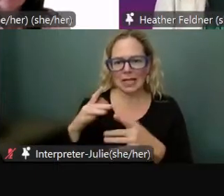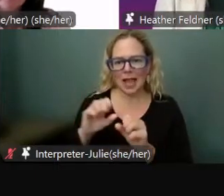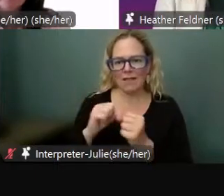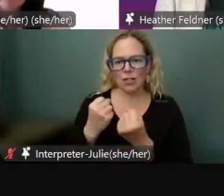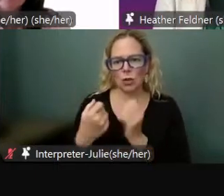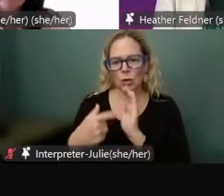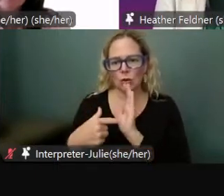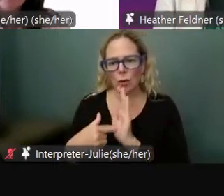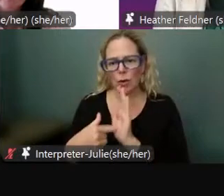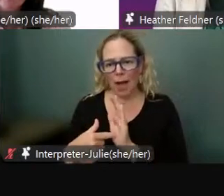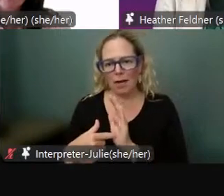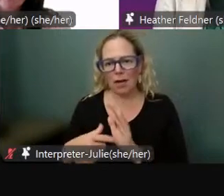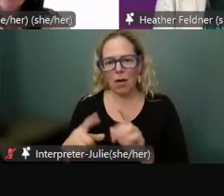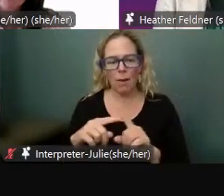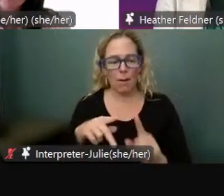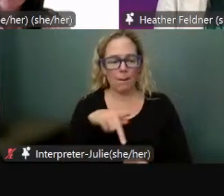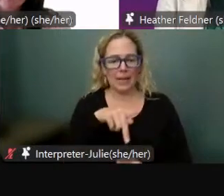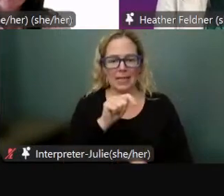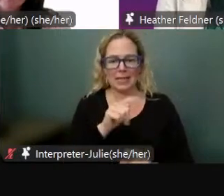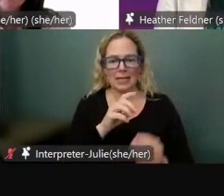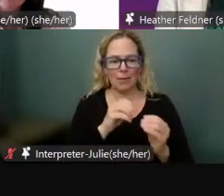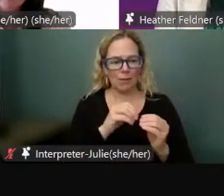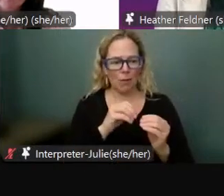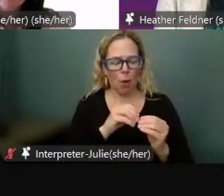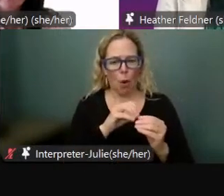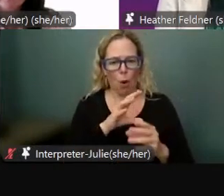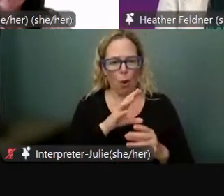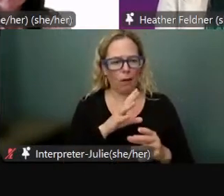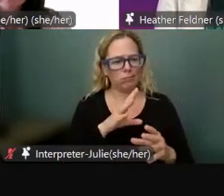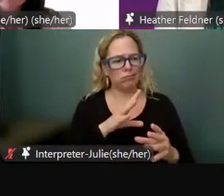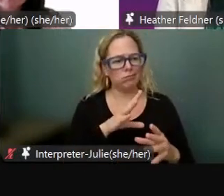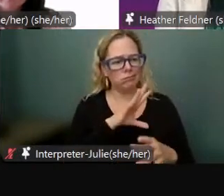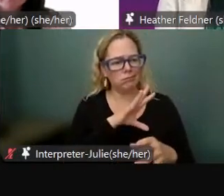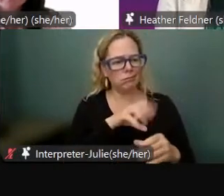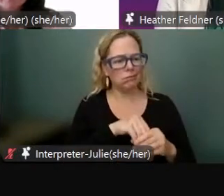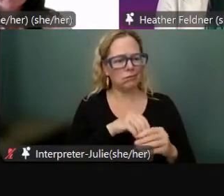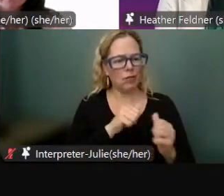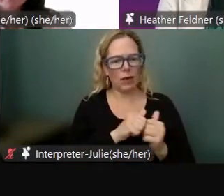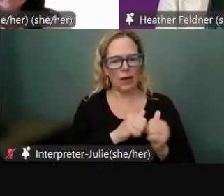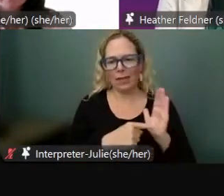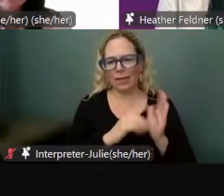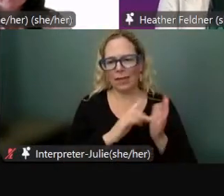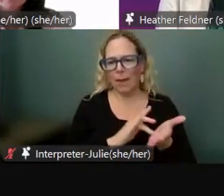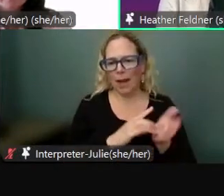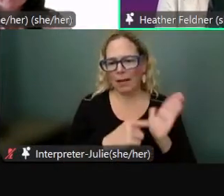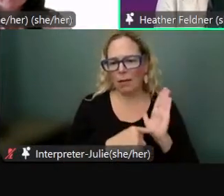PTs apparently embrace the medical model. And I'm wondering if you would like to speak to that.